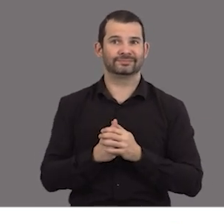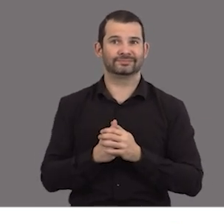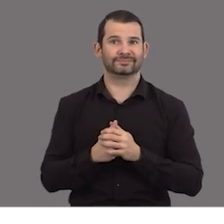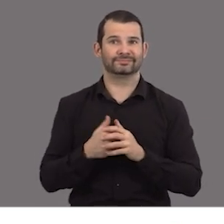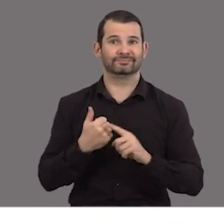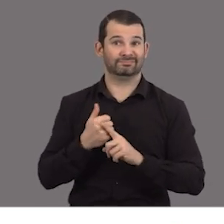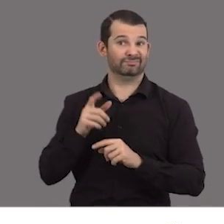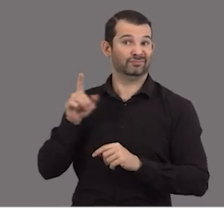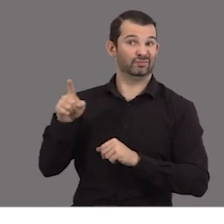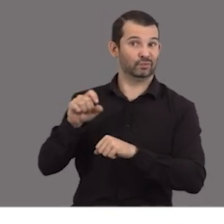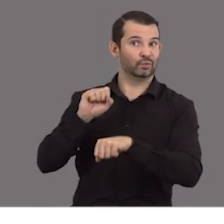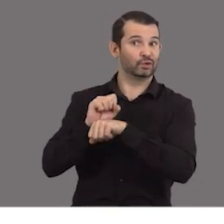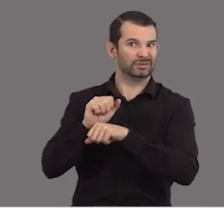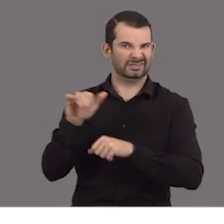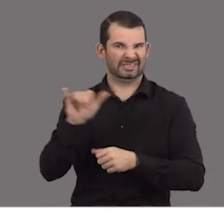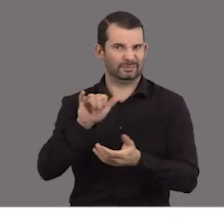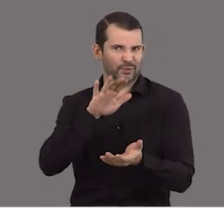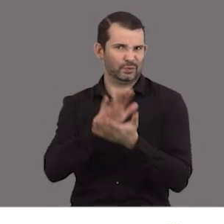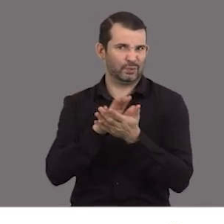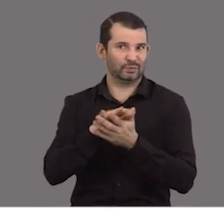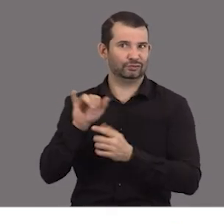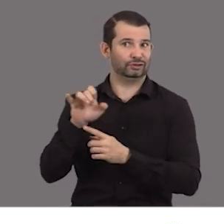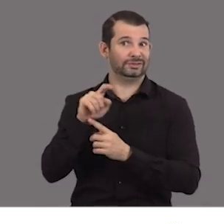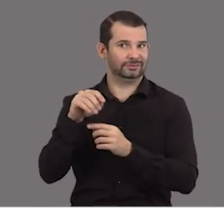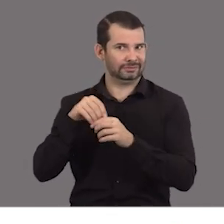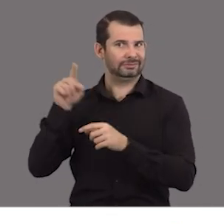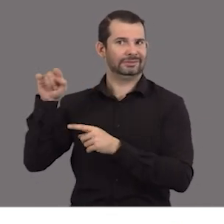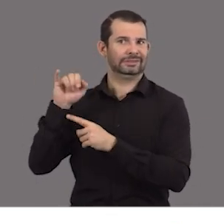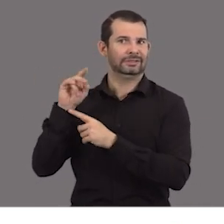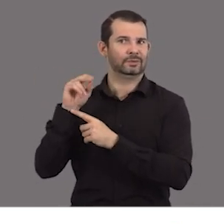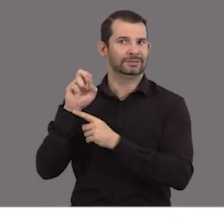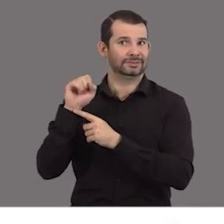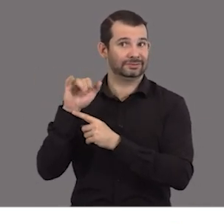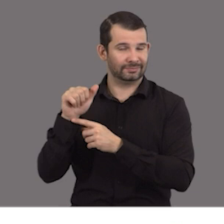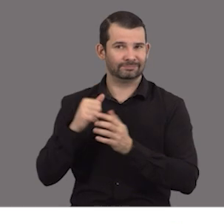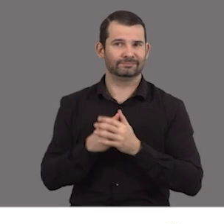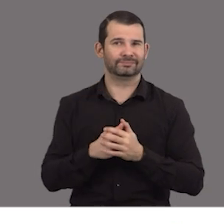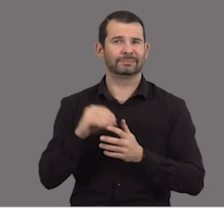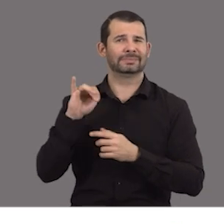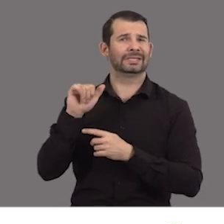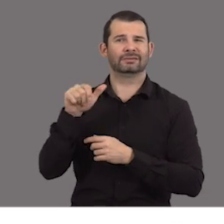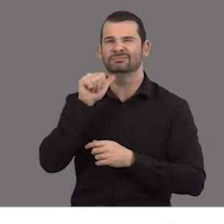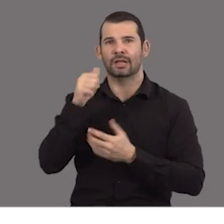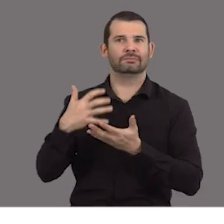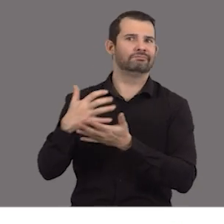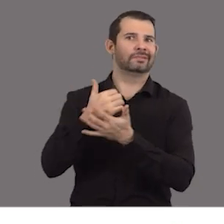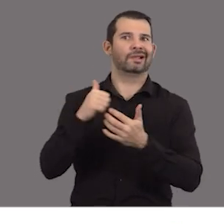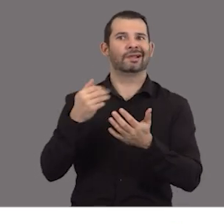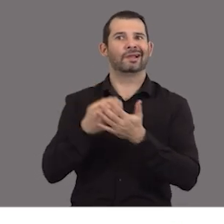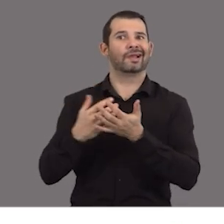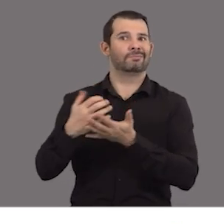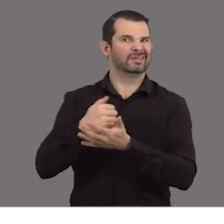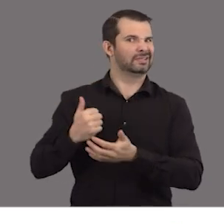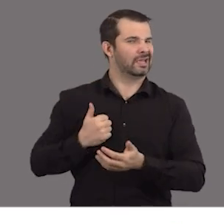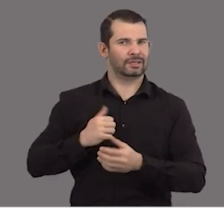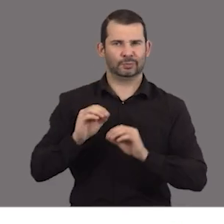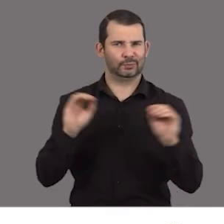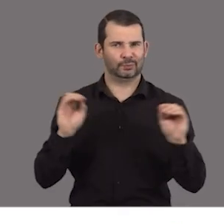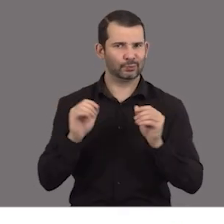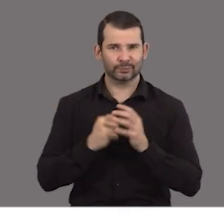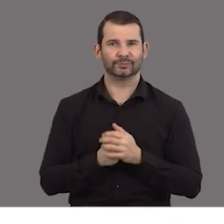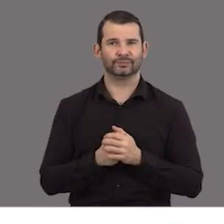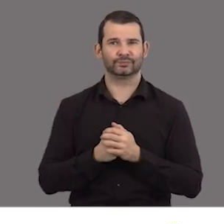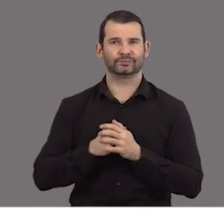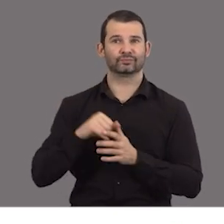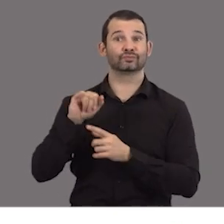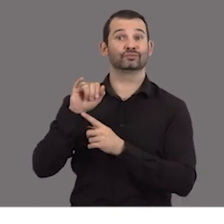dollars. She worked at the same school as Jeet in Indonesia. Mia did not earn any income in Canada.